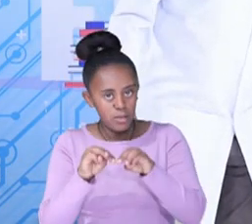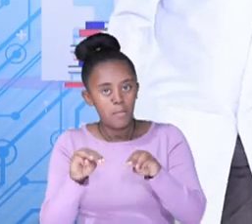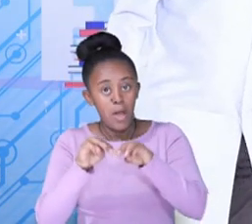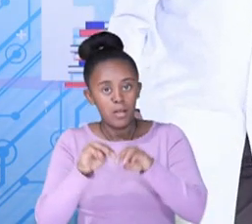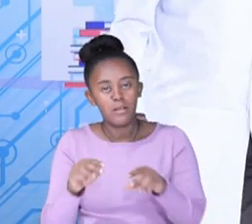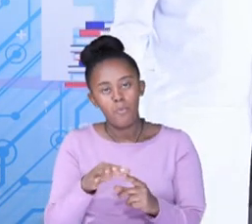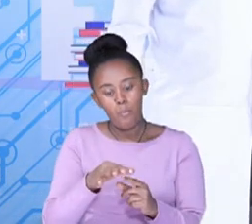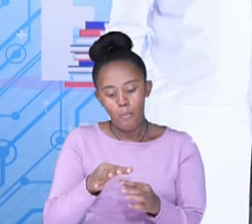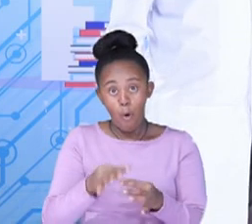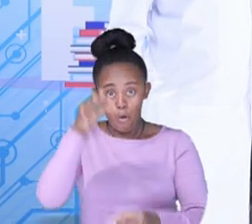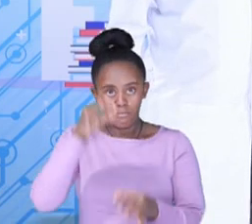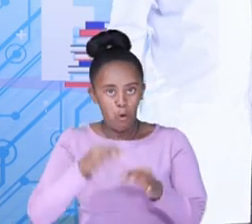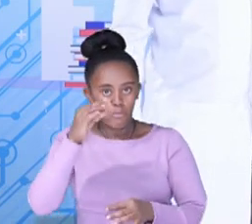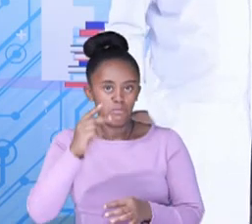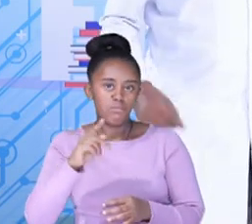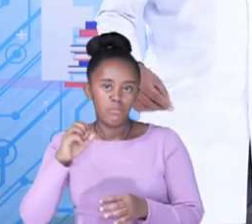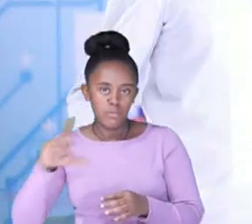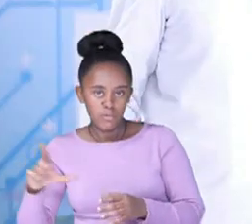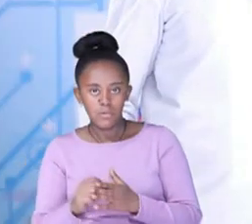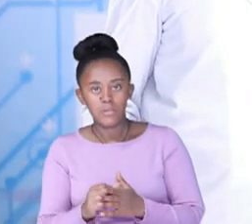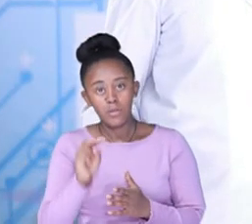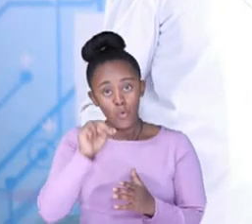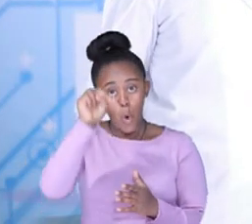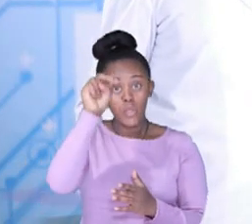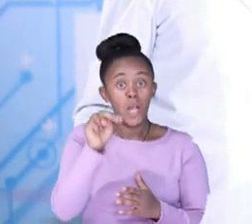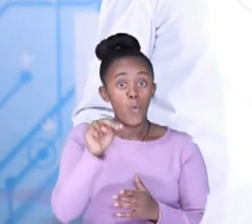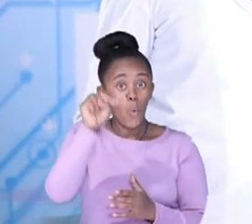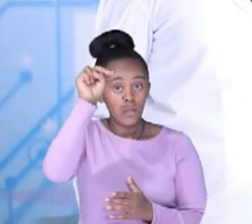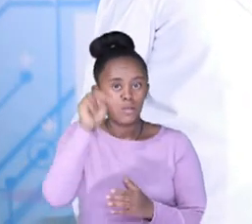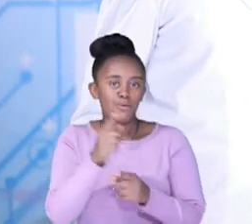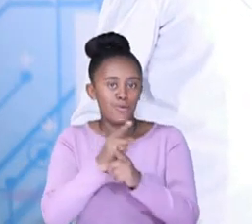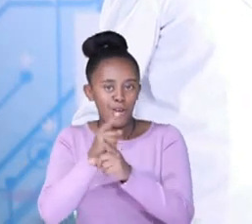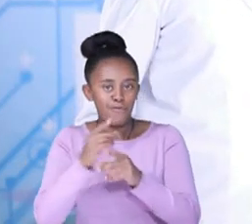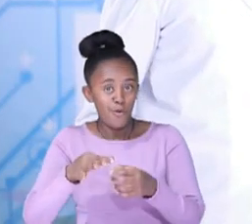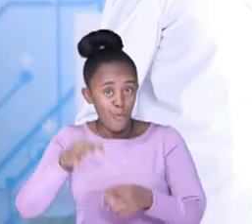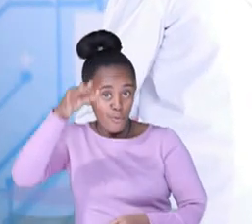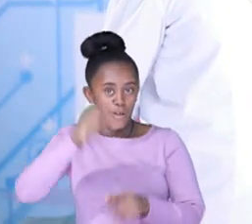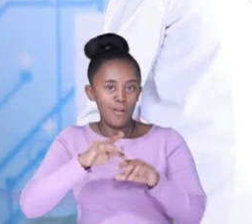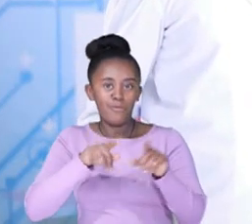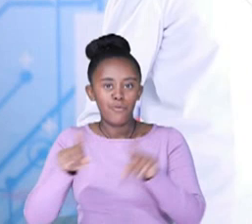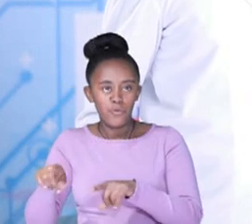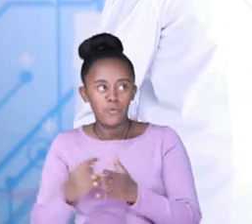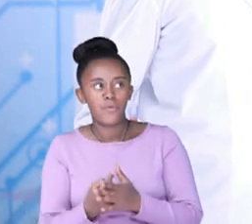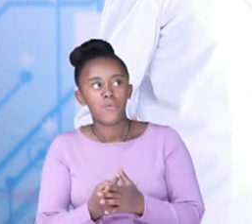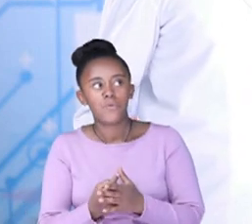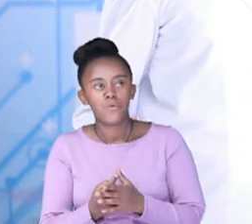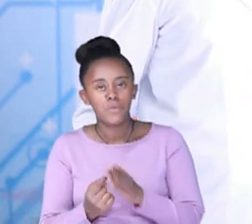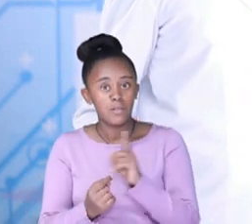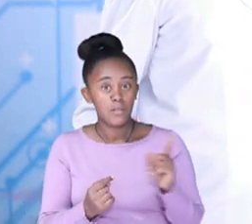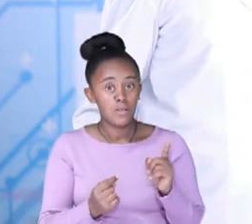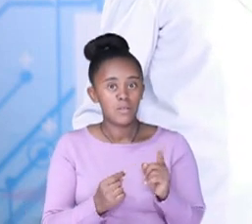pole of a magnet. And at the northern geographic pole of our Earth, there is a